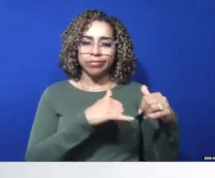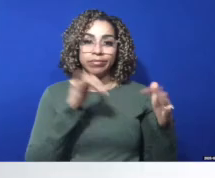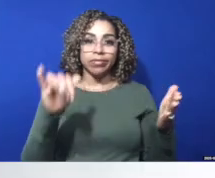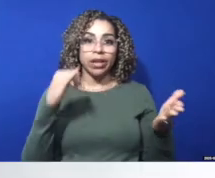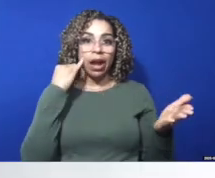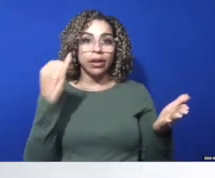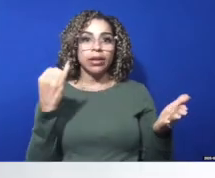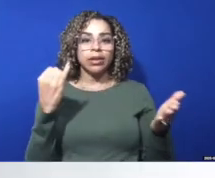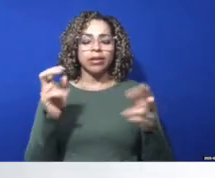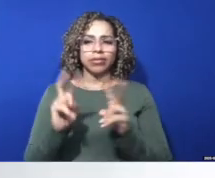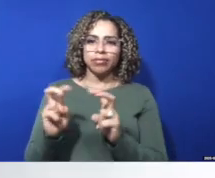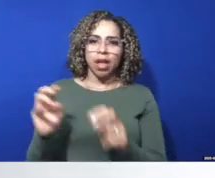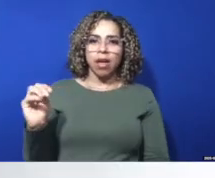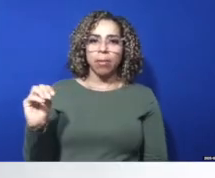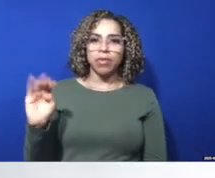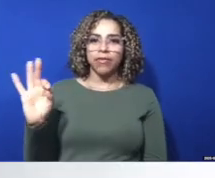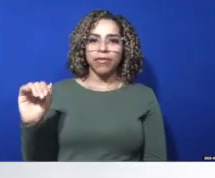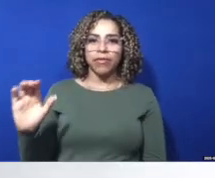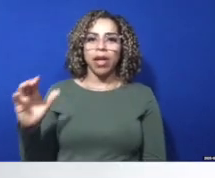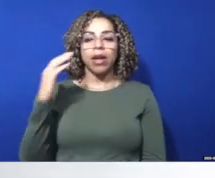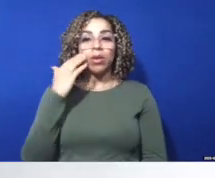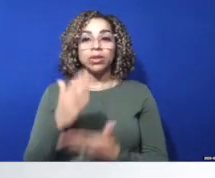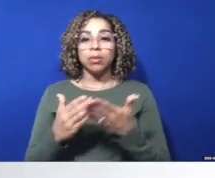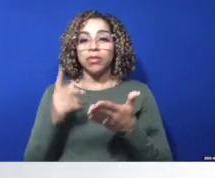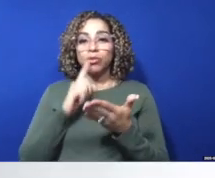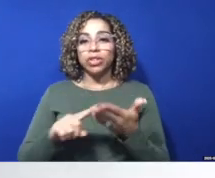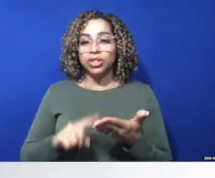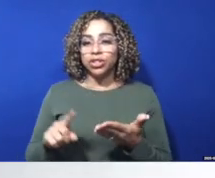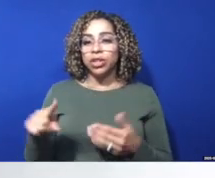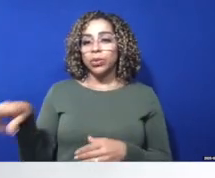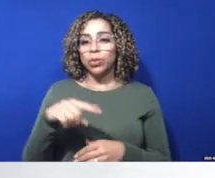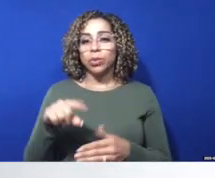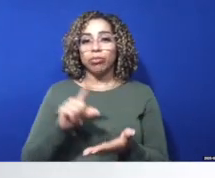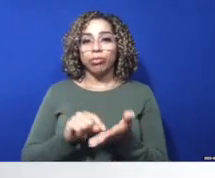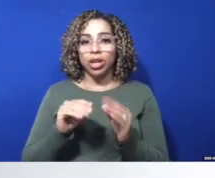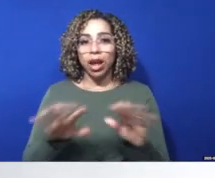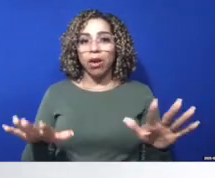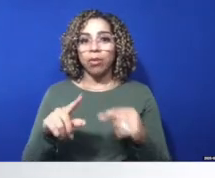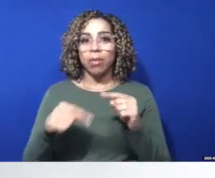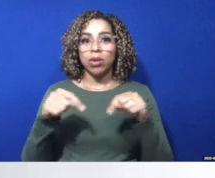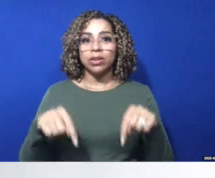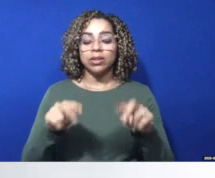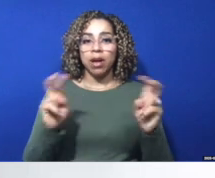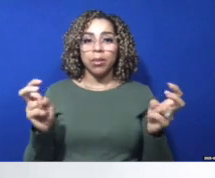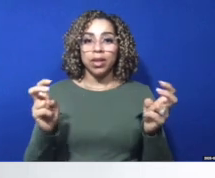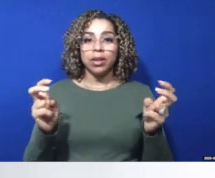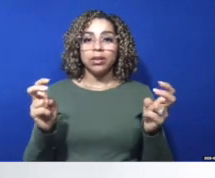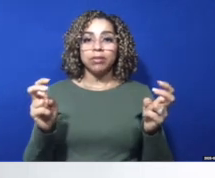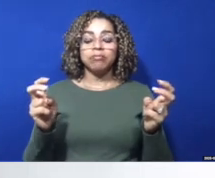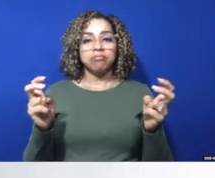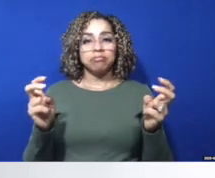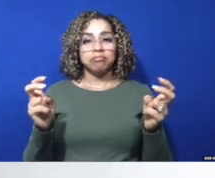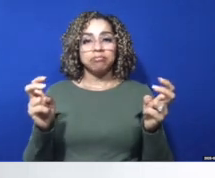at MFAC, and I know some of the research that you all have put out as well on this topic. I think the point we're trying to make today is